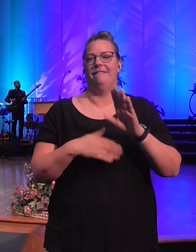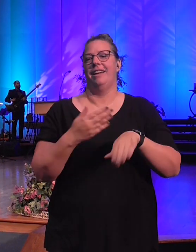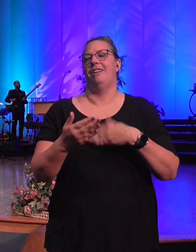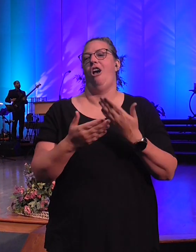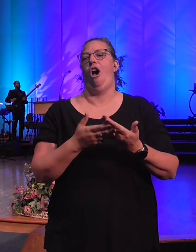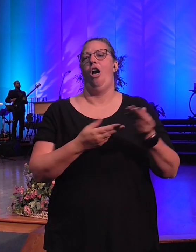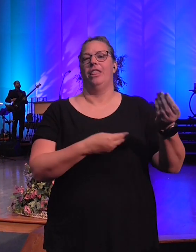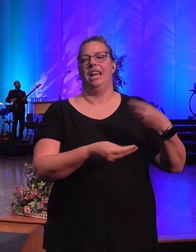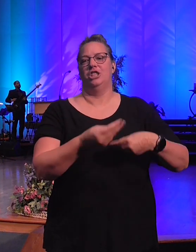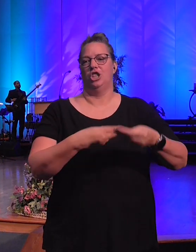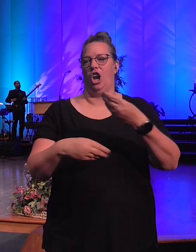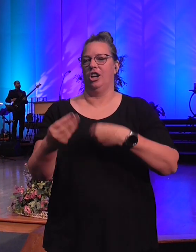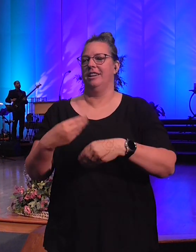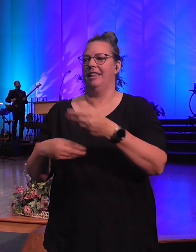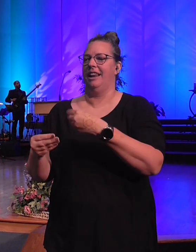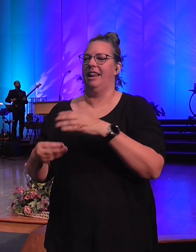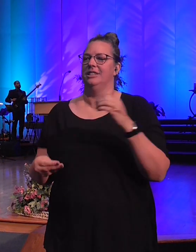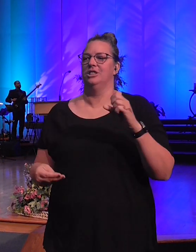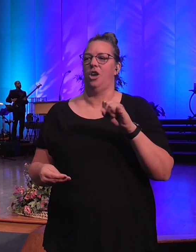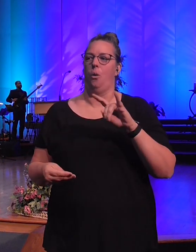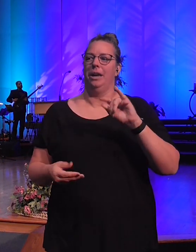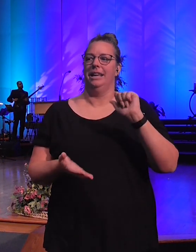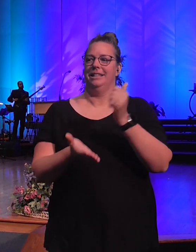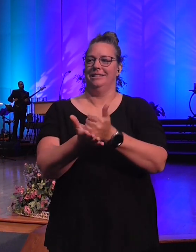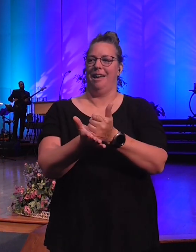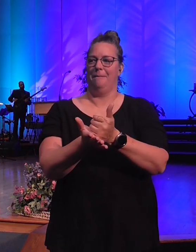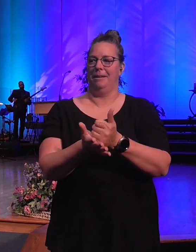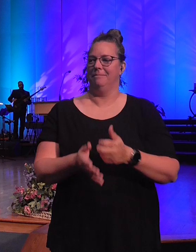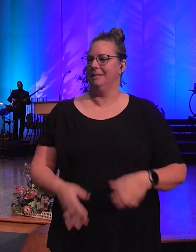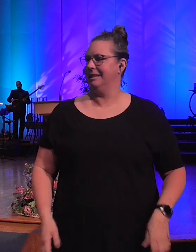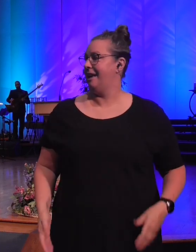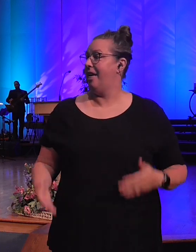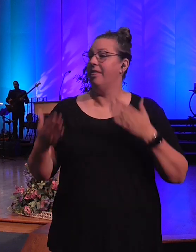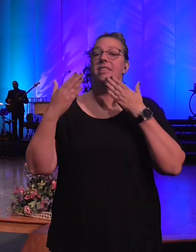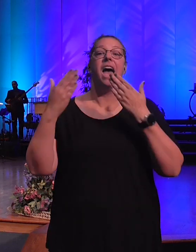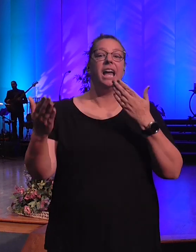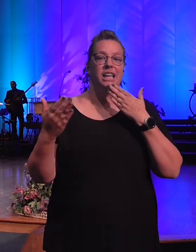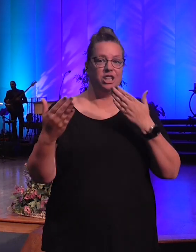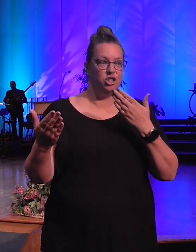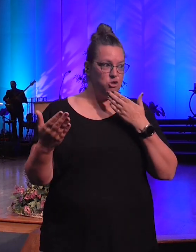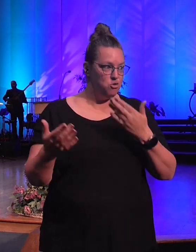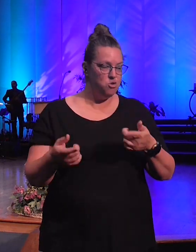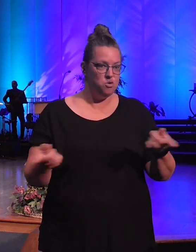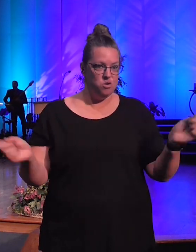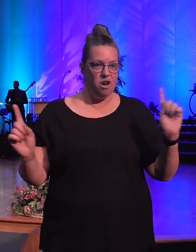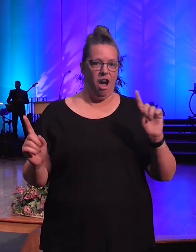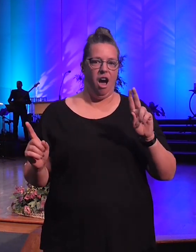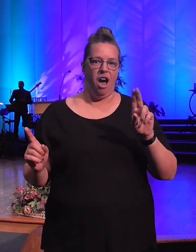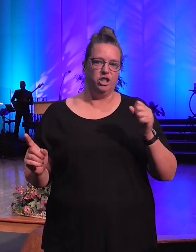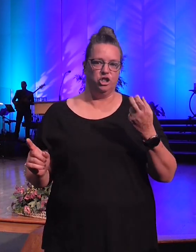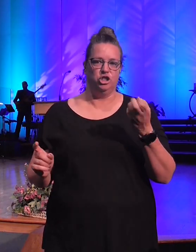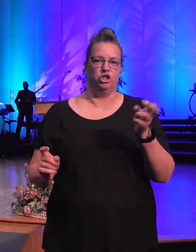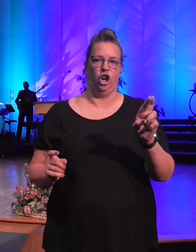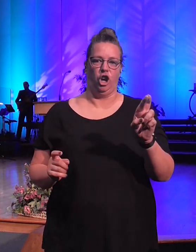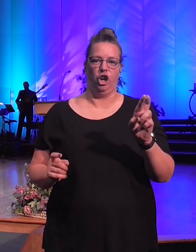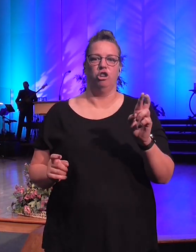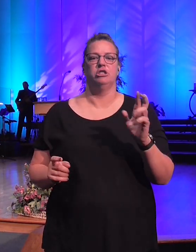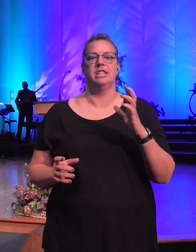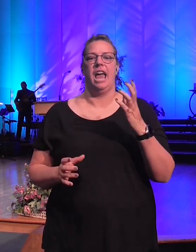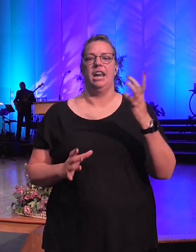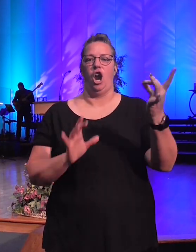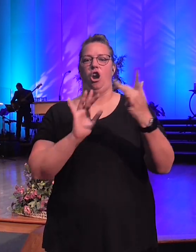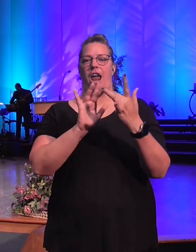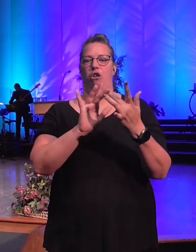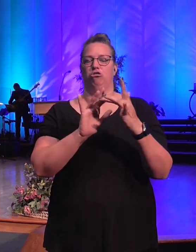and all that I circulate, and so it is. Thank you, ushers. Thank you, all of our outreach